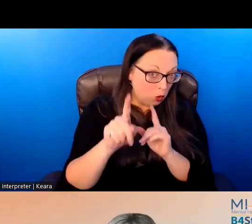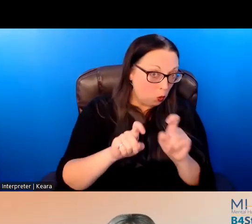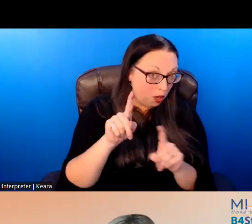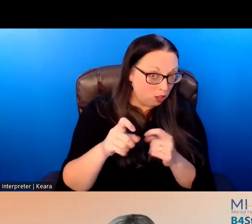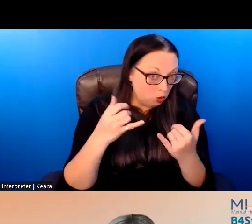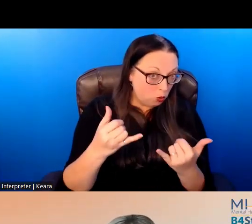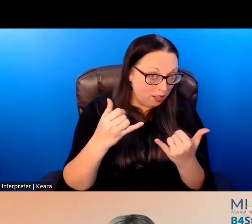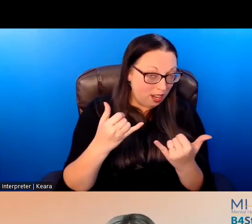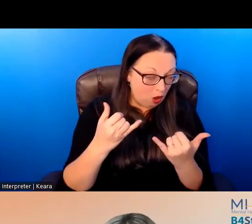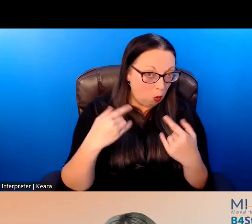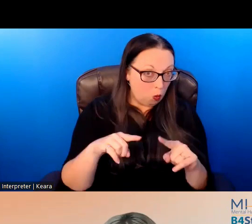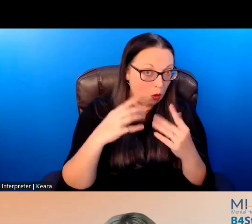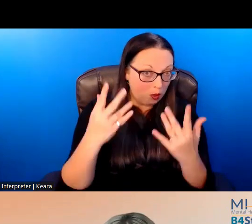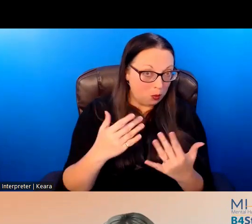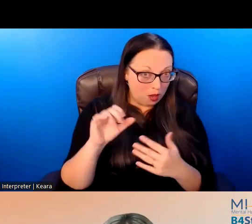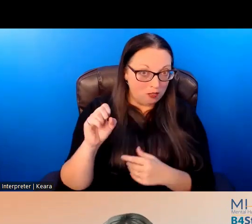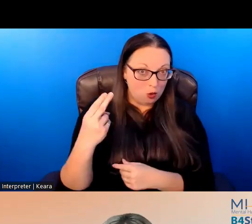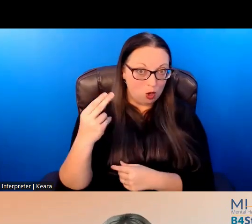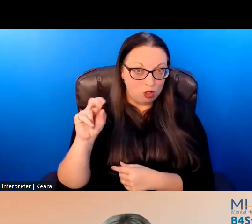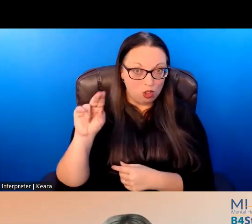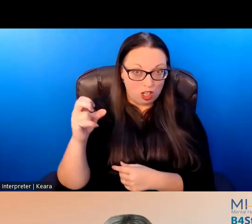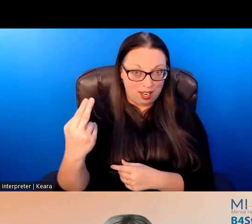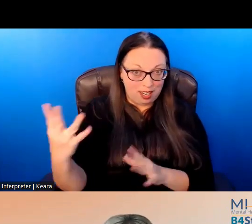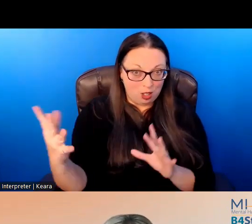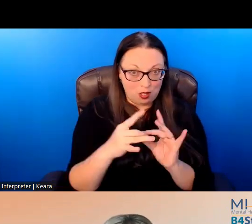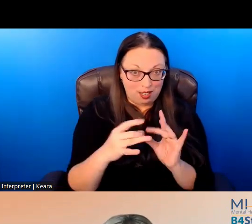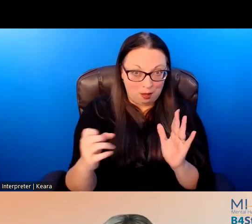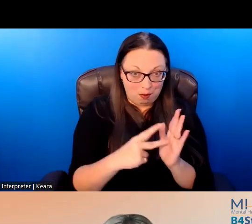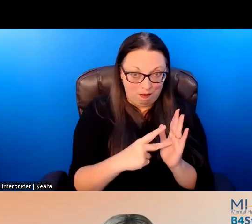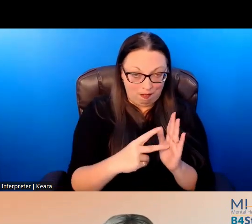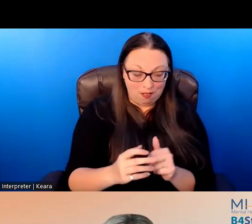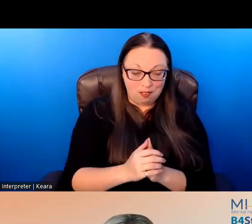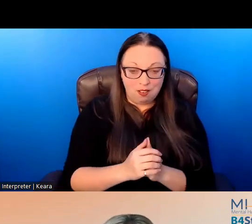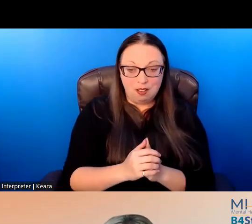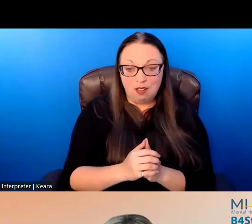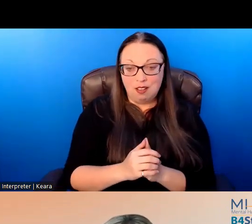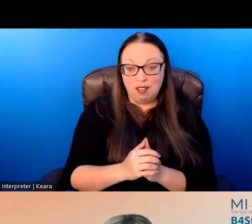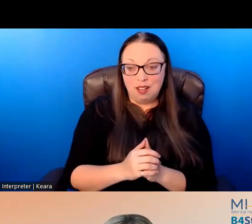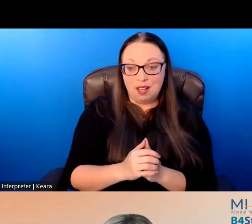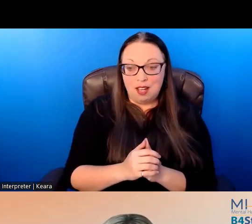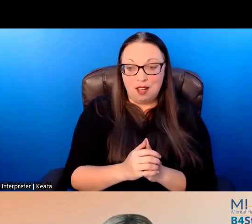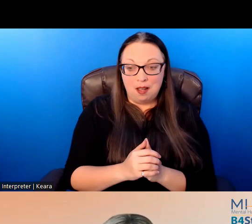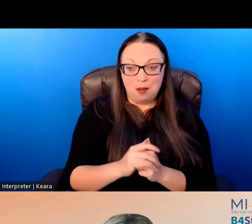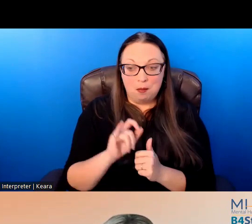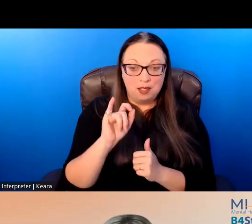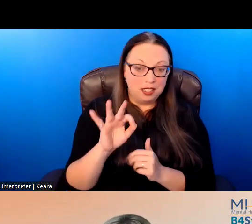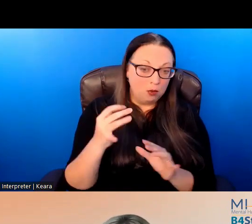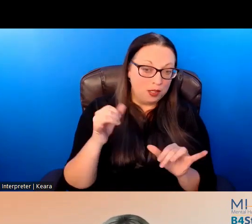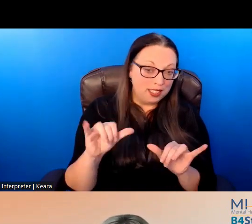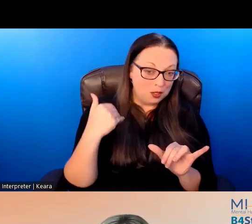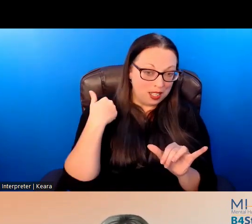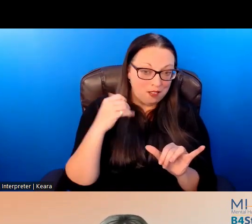meantime until we can get Shanna reconnected. If we still have our